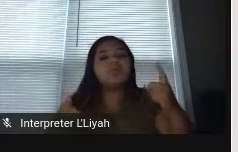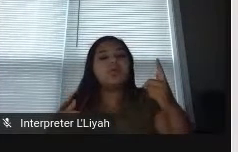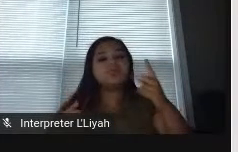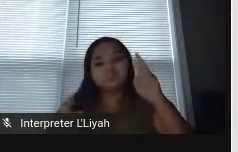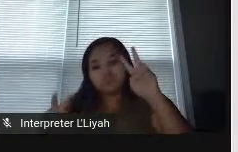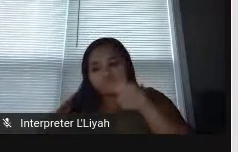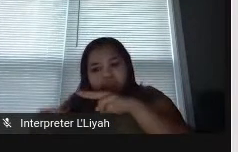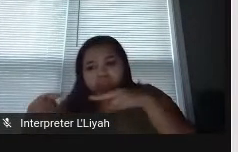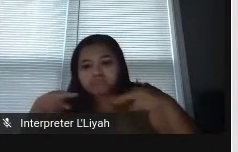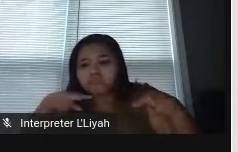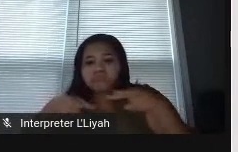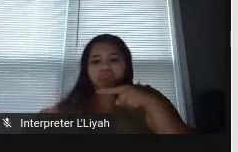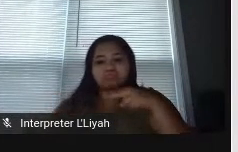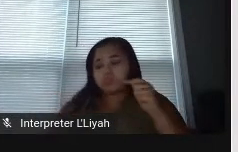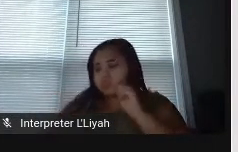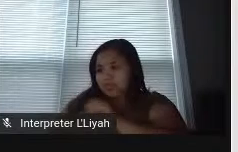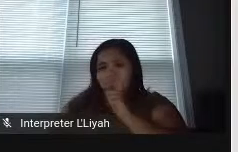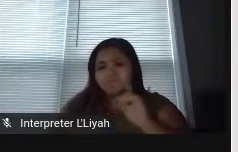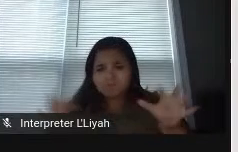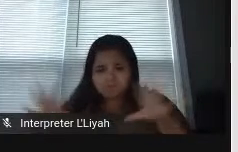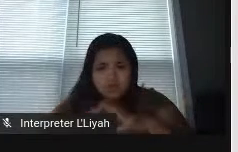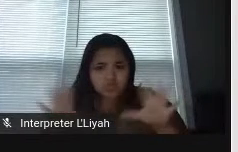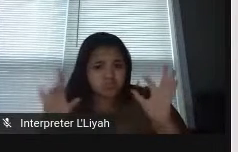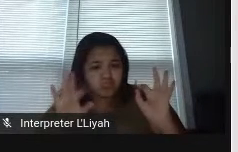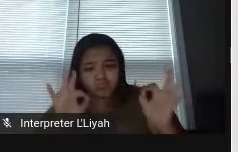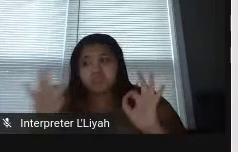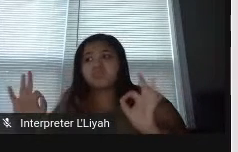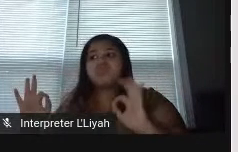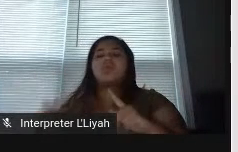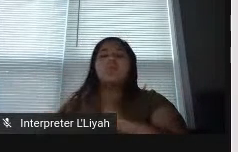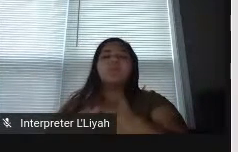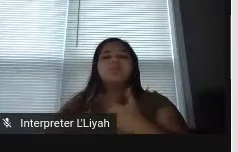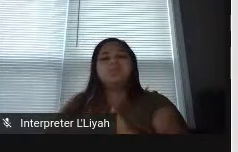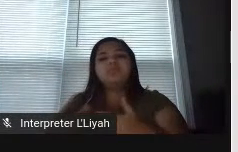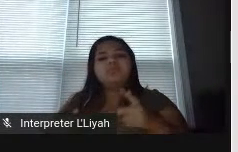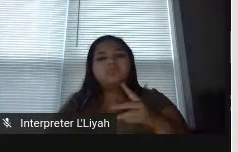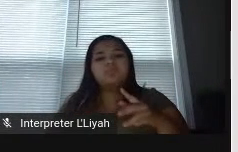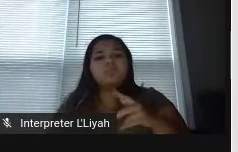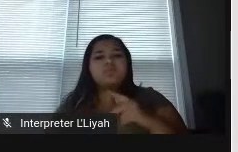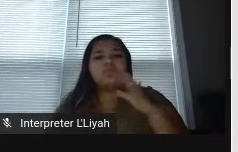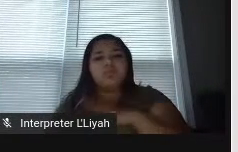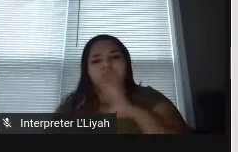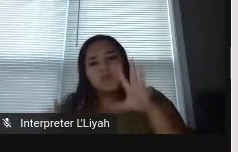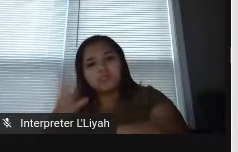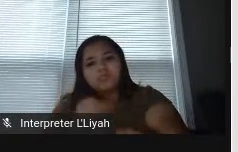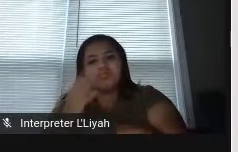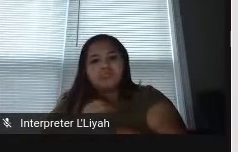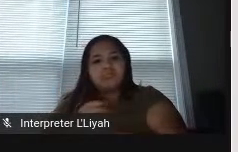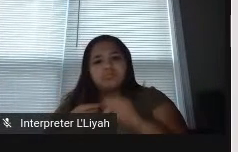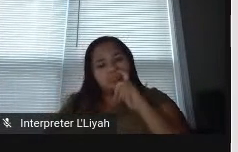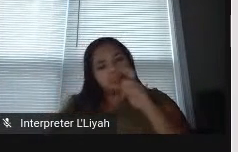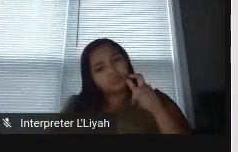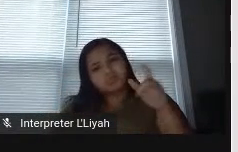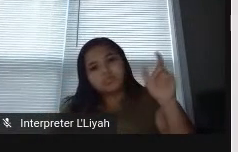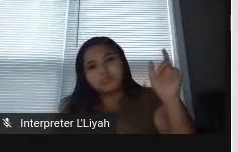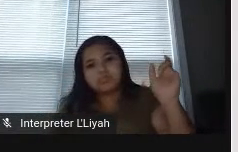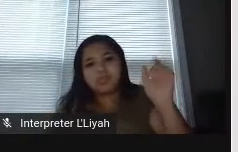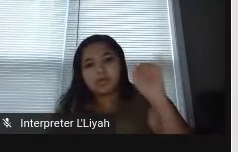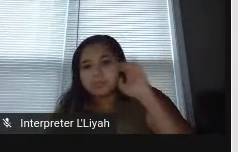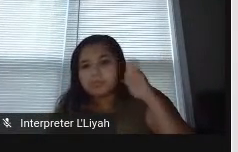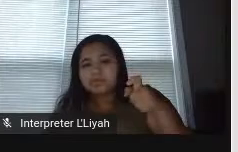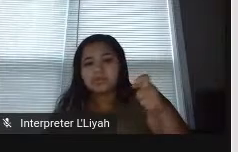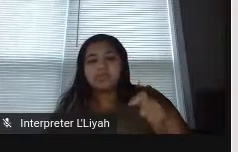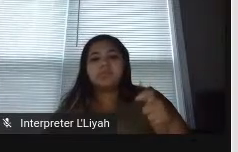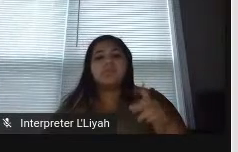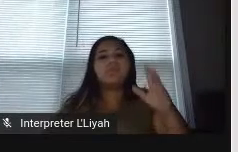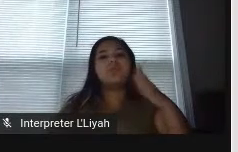reviews all the information to the IEP, or if IEP is not warranted,